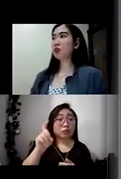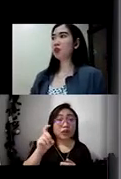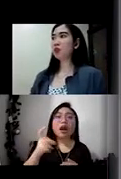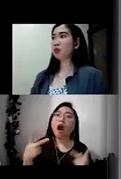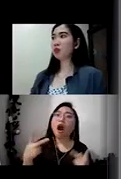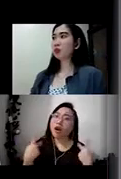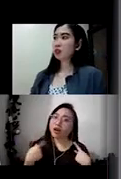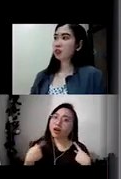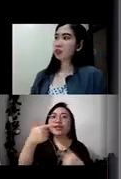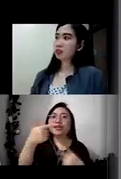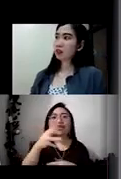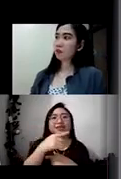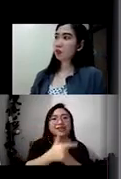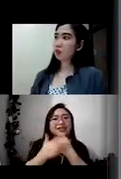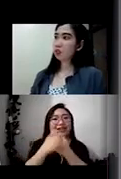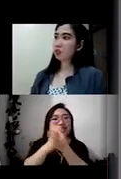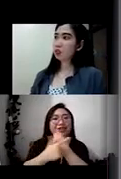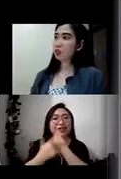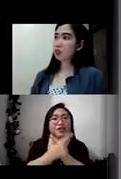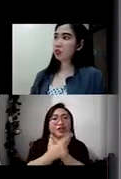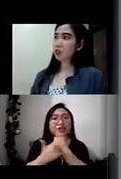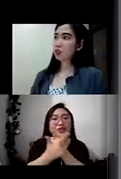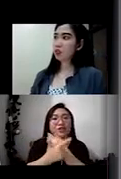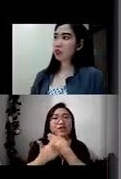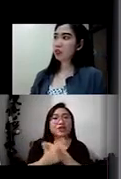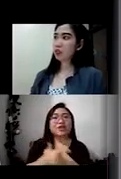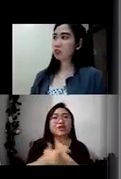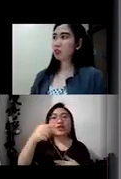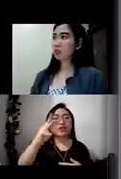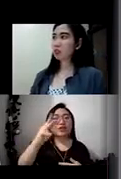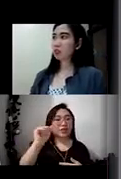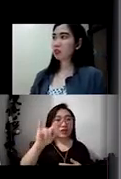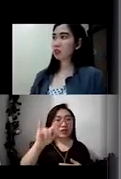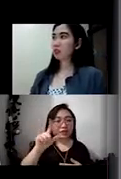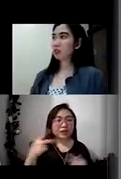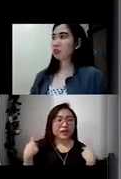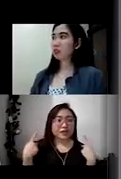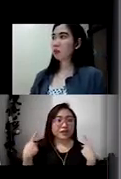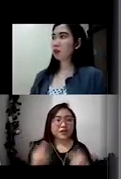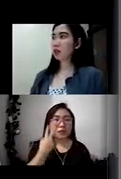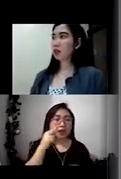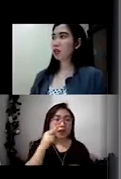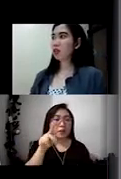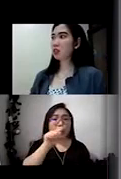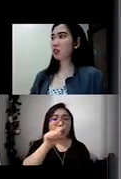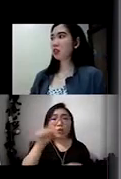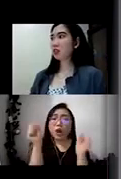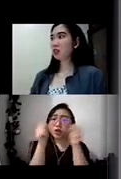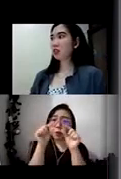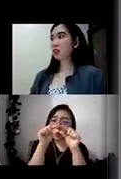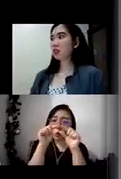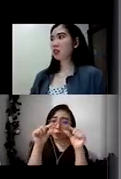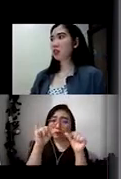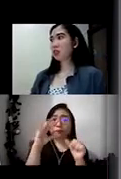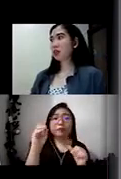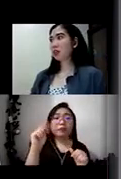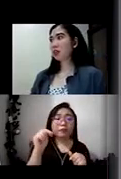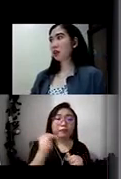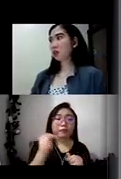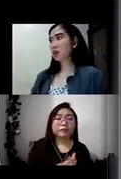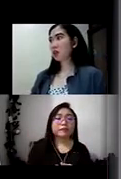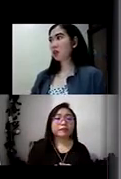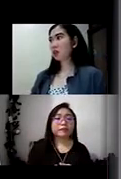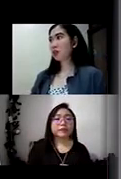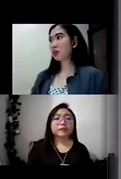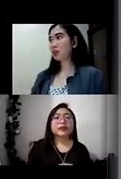if you have noticed these icons, these small icons, this is the